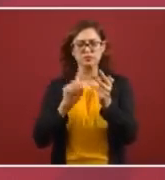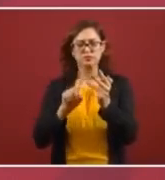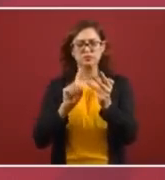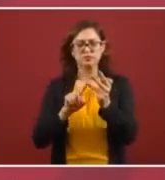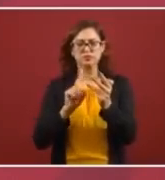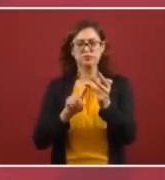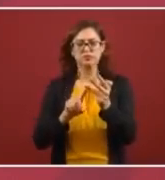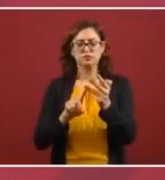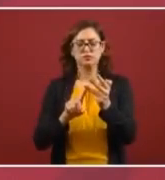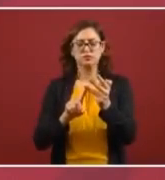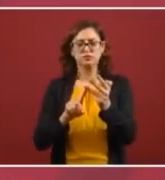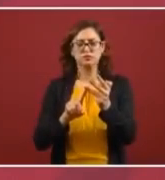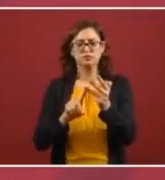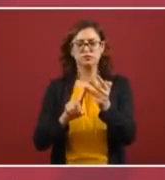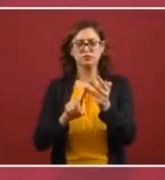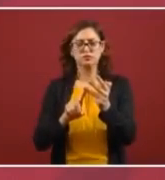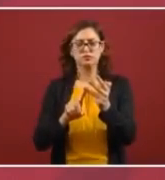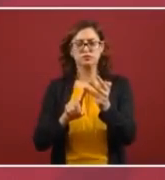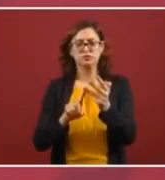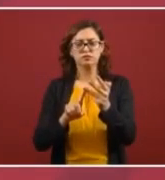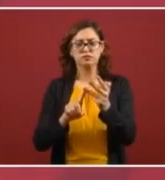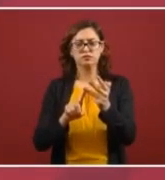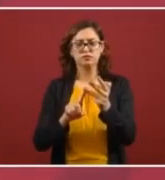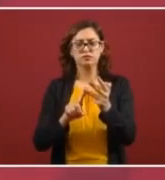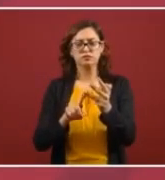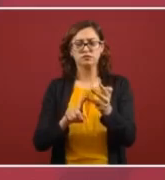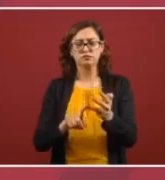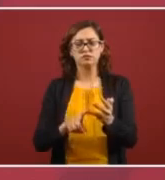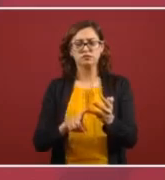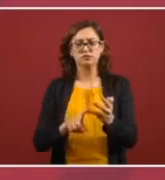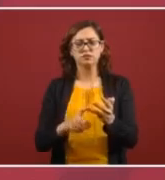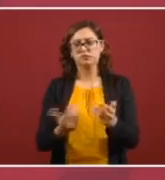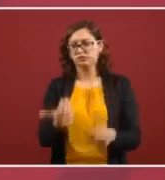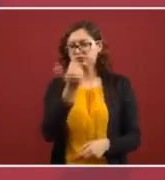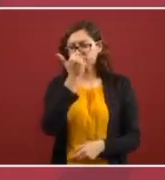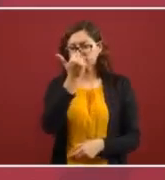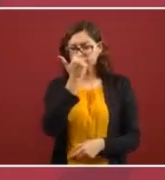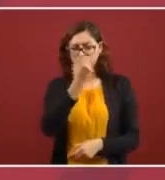is tiene que ver con la alimentación sana.